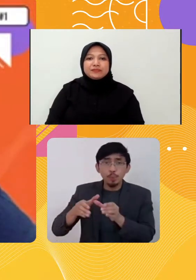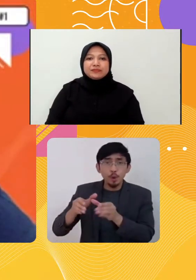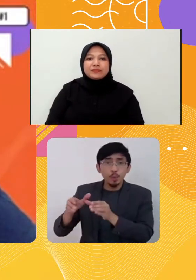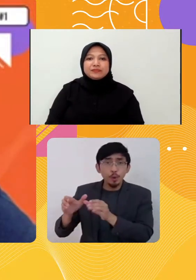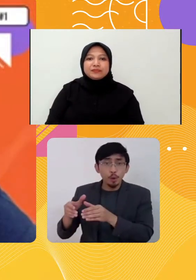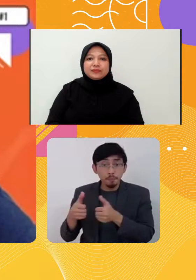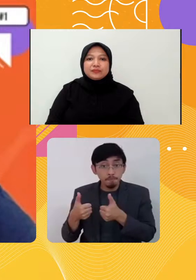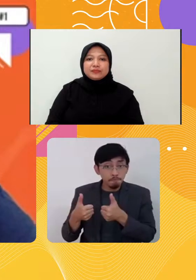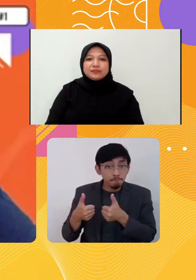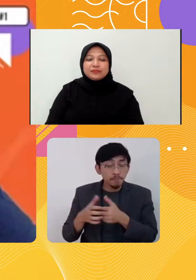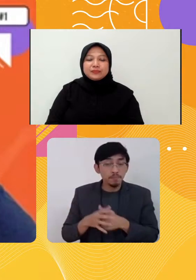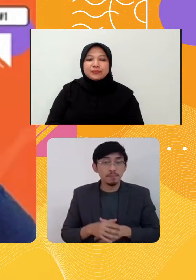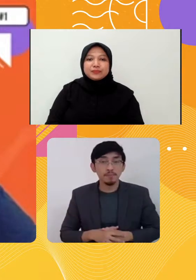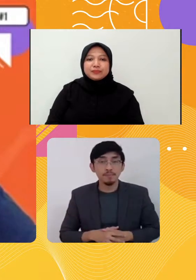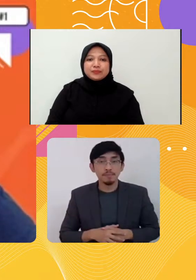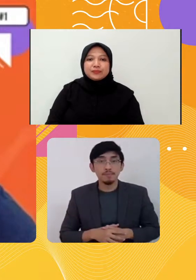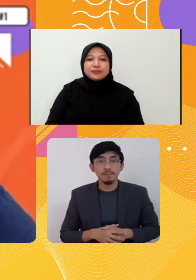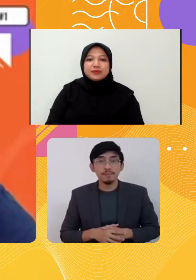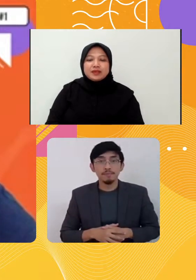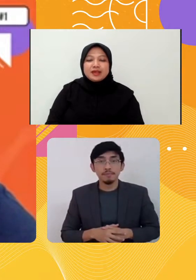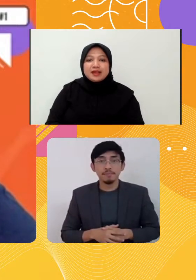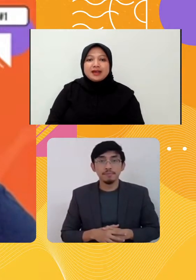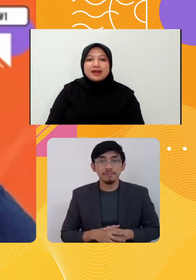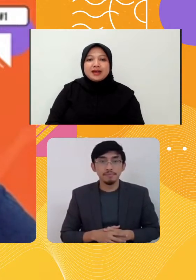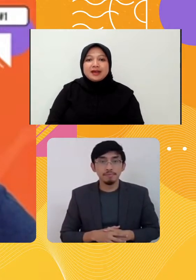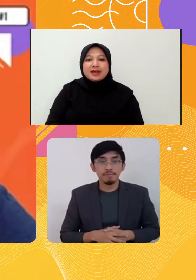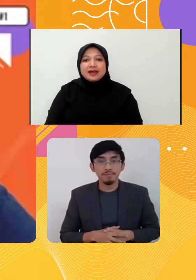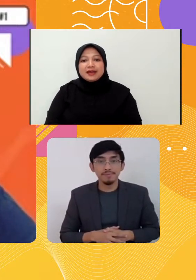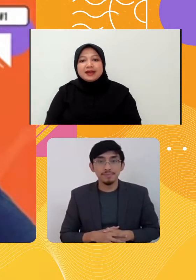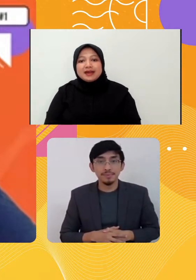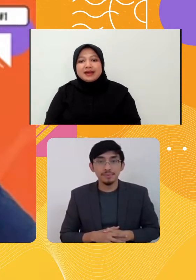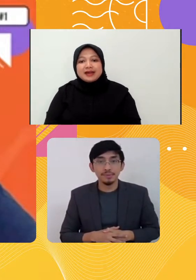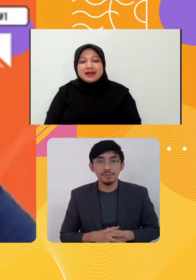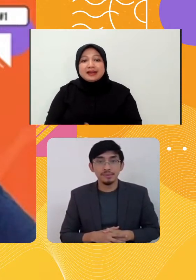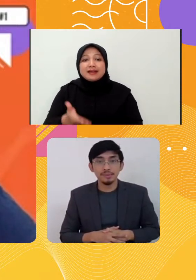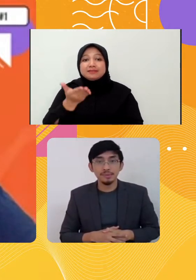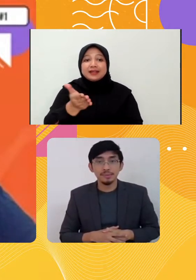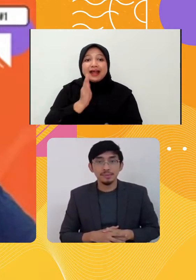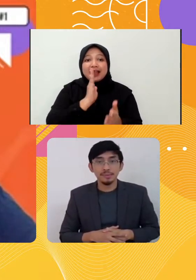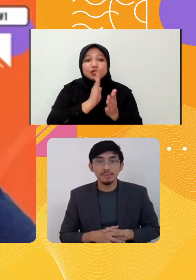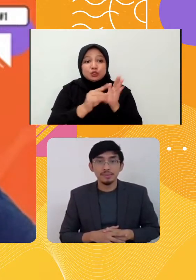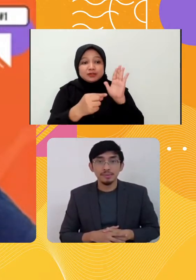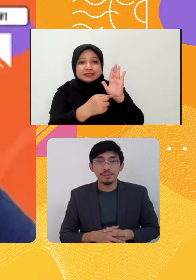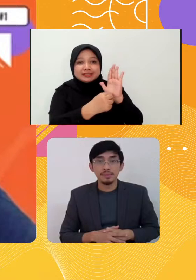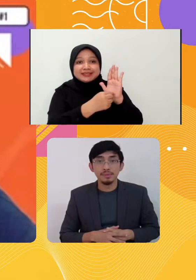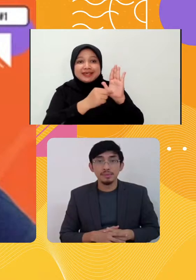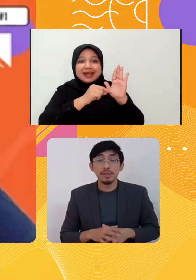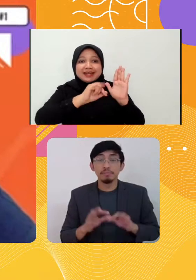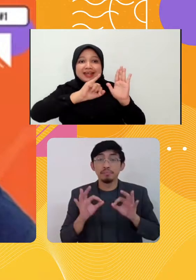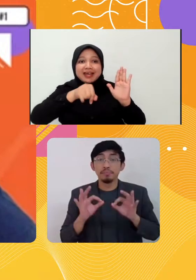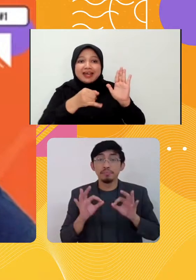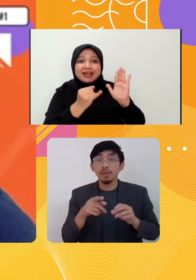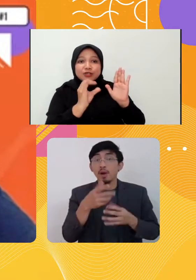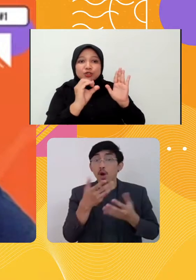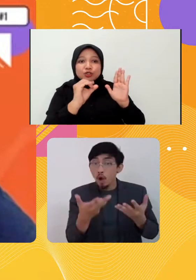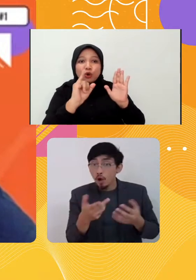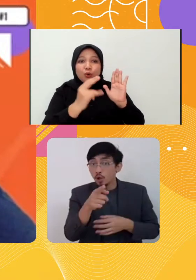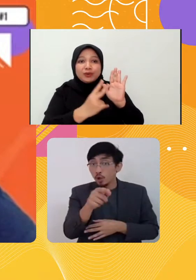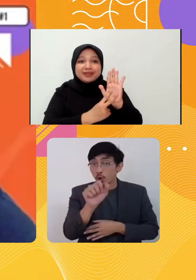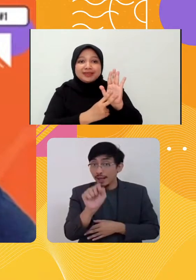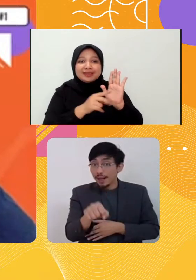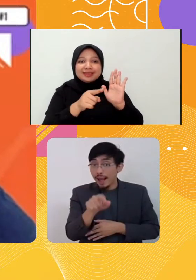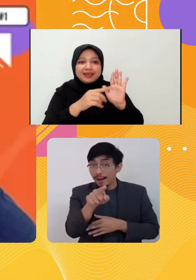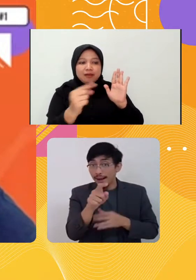Okay, just click join and then you will join to the each room for the